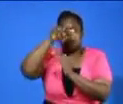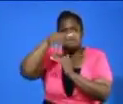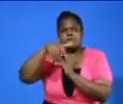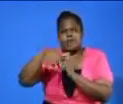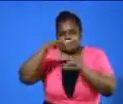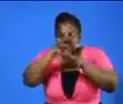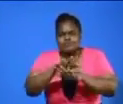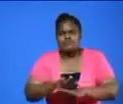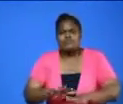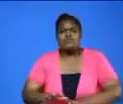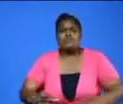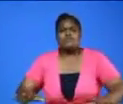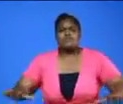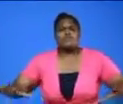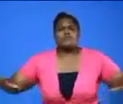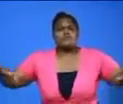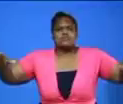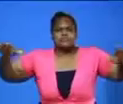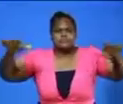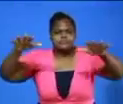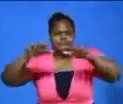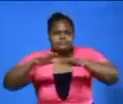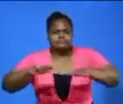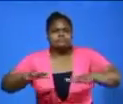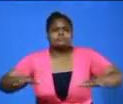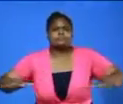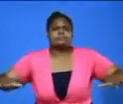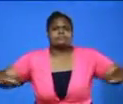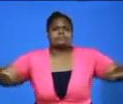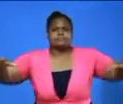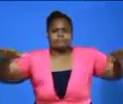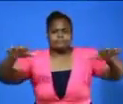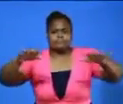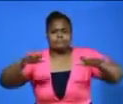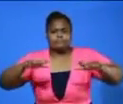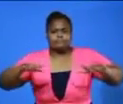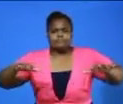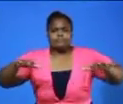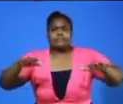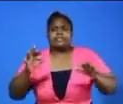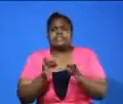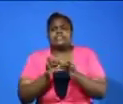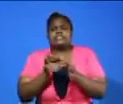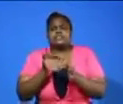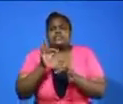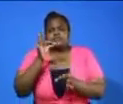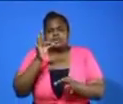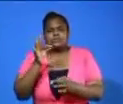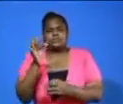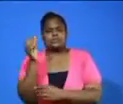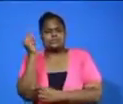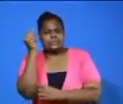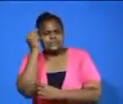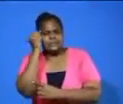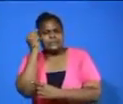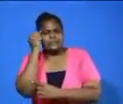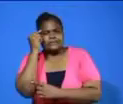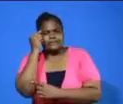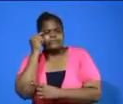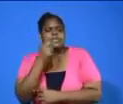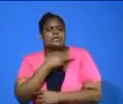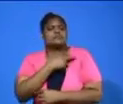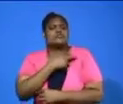spread its ashes like doubt over his spiritual, mental, and